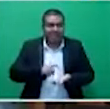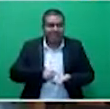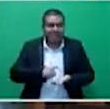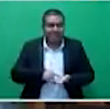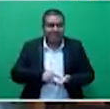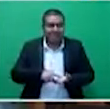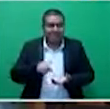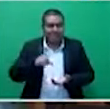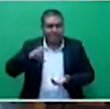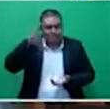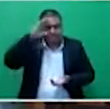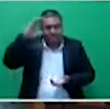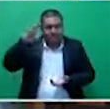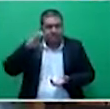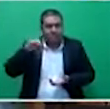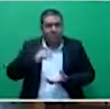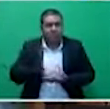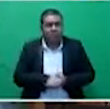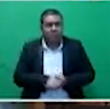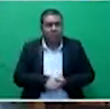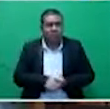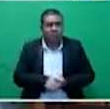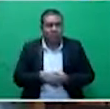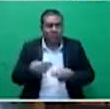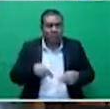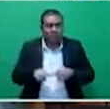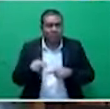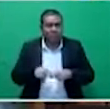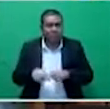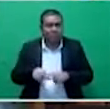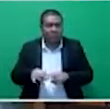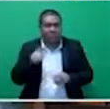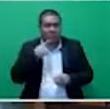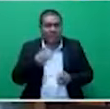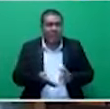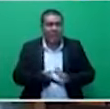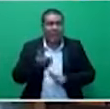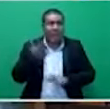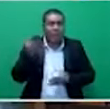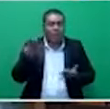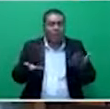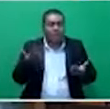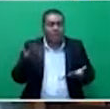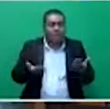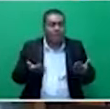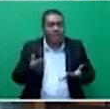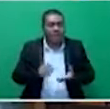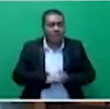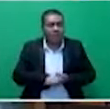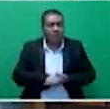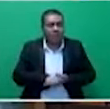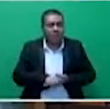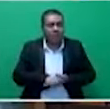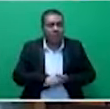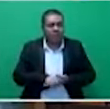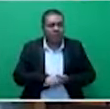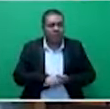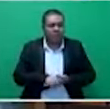sir, a debt per capita, Mr. Speaker, sir, in Fiji, they're saying is higher than Sri Lanka. If that is the indicator, then why Sri Lanka